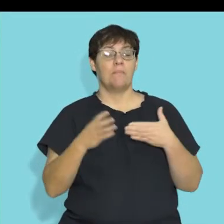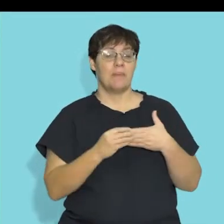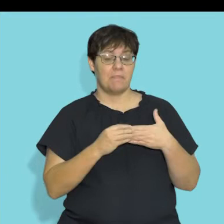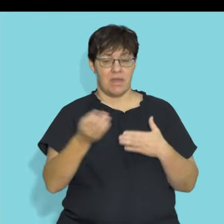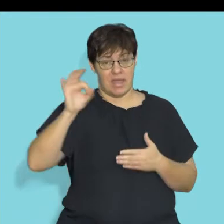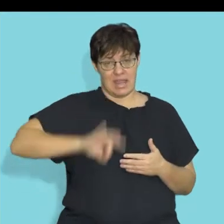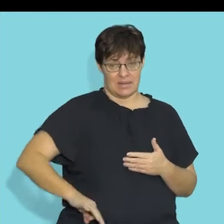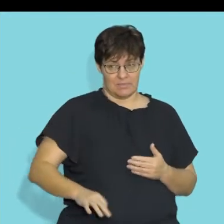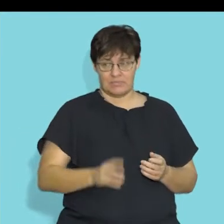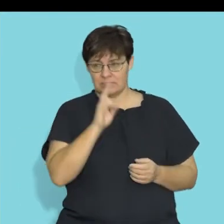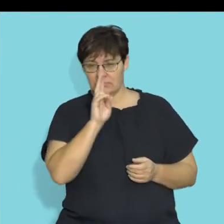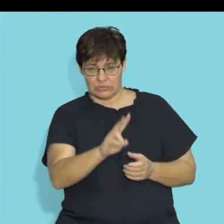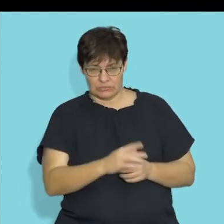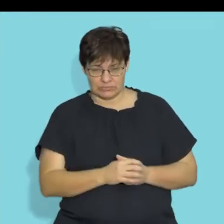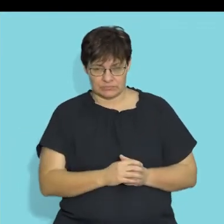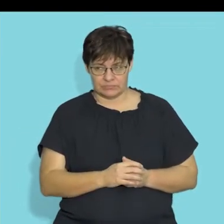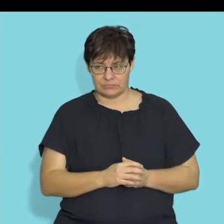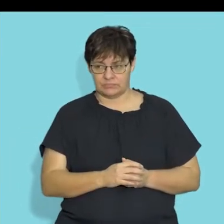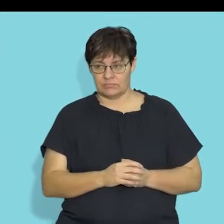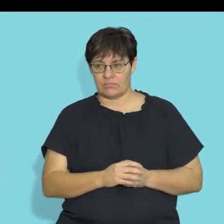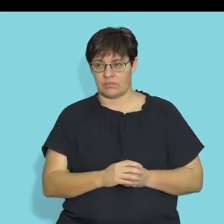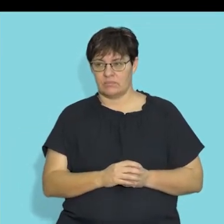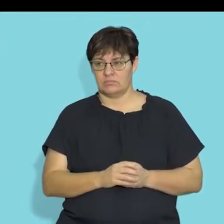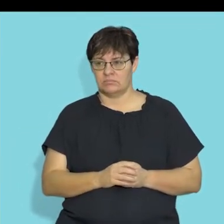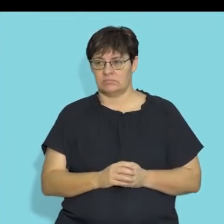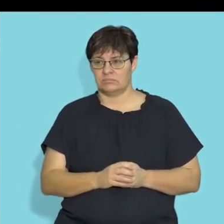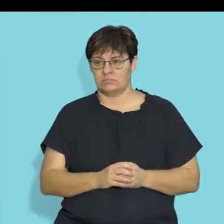from gym members. Let's have a look at that.